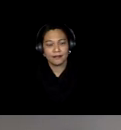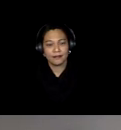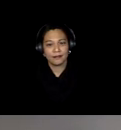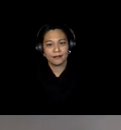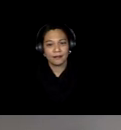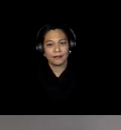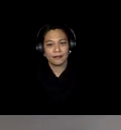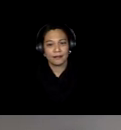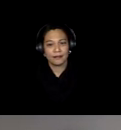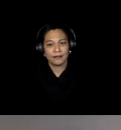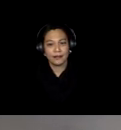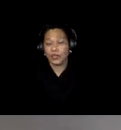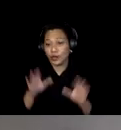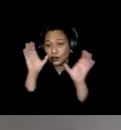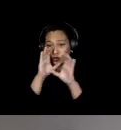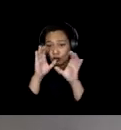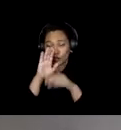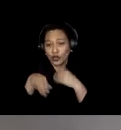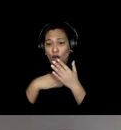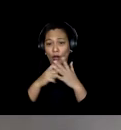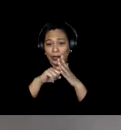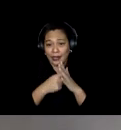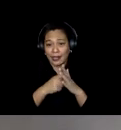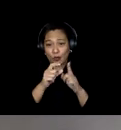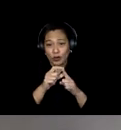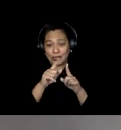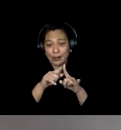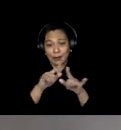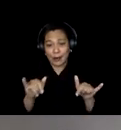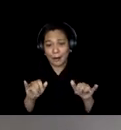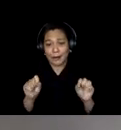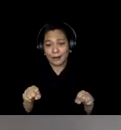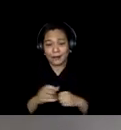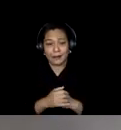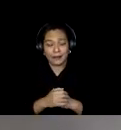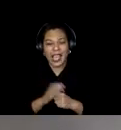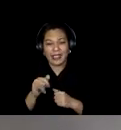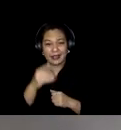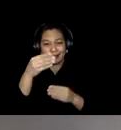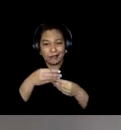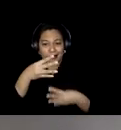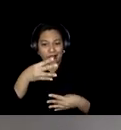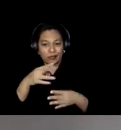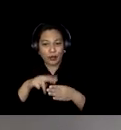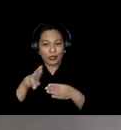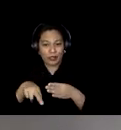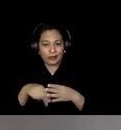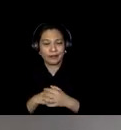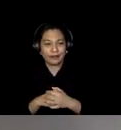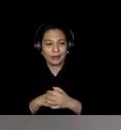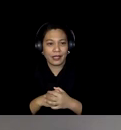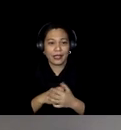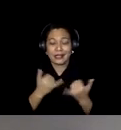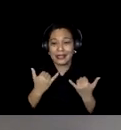You can search all the keywords that you want at once. And then these are the results that it gives you. So you can see here are the ones that you provided,